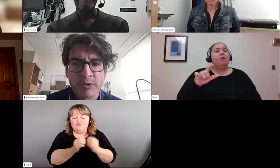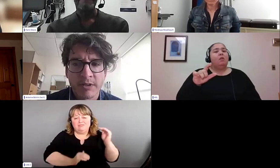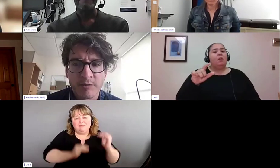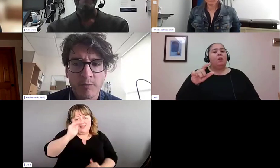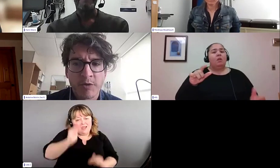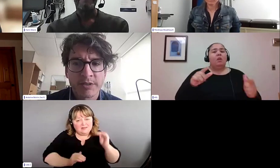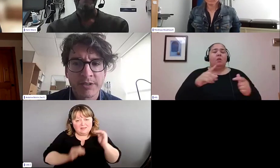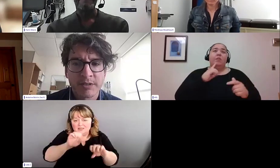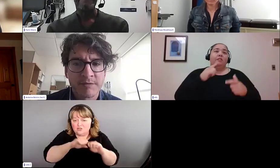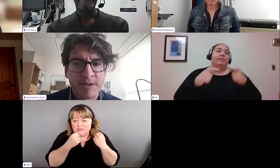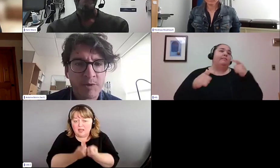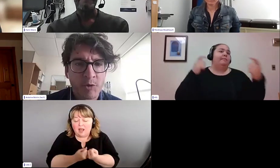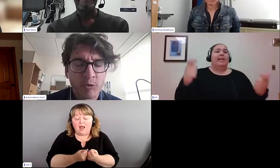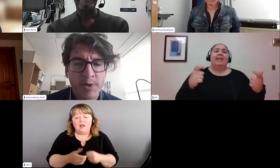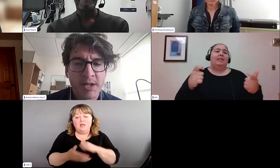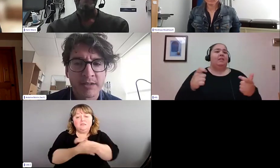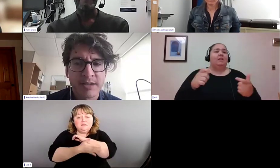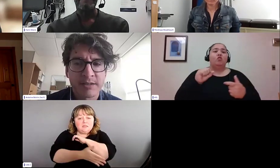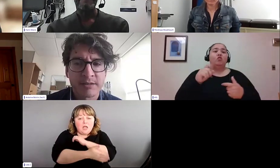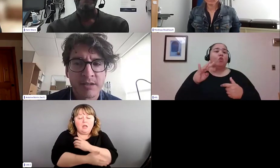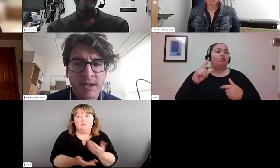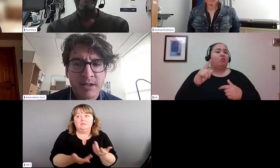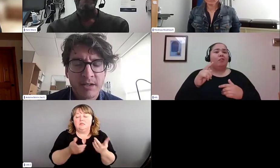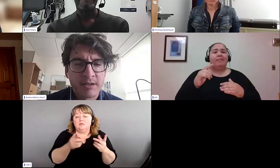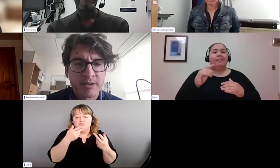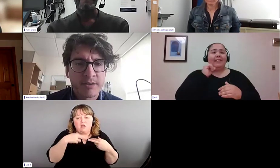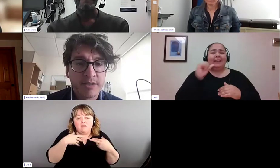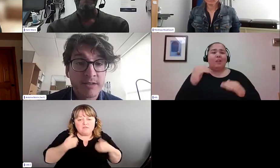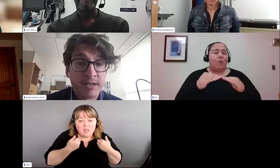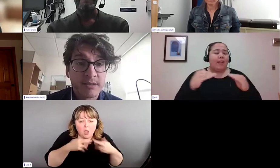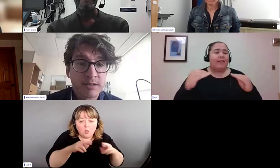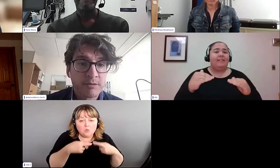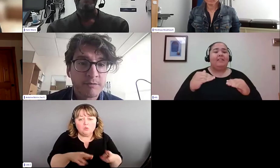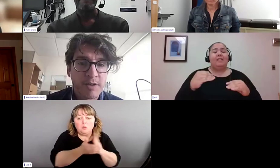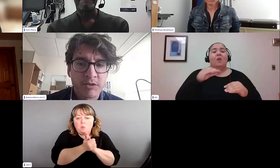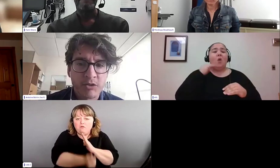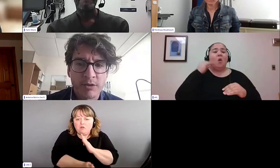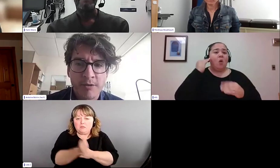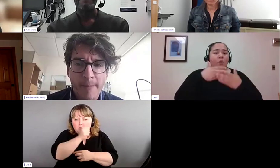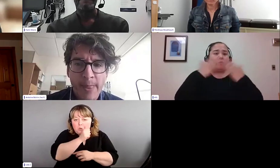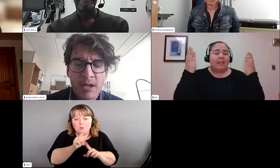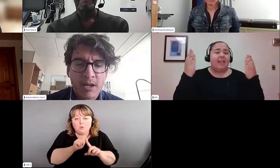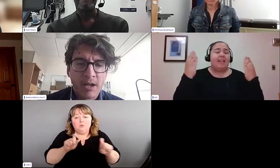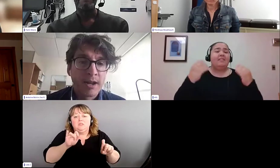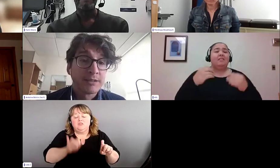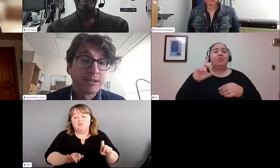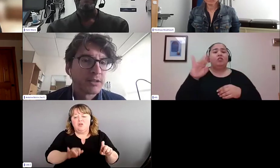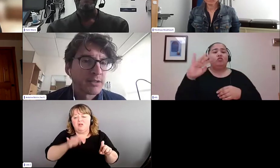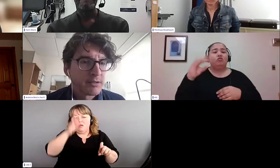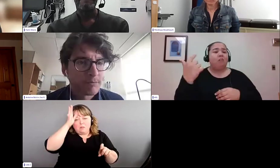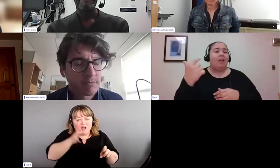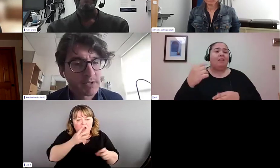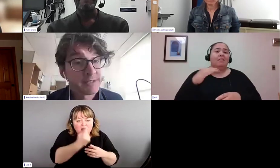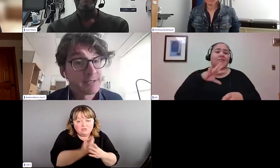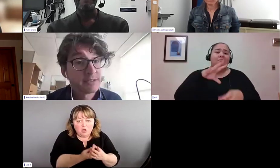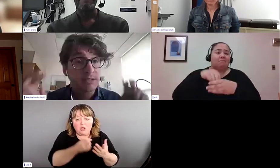social inequalities, a lot of homelessness, drug consumption, single-family